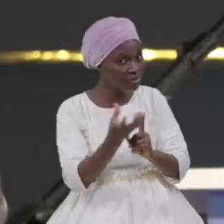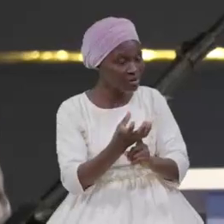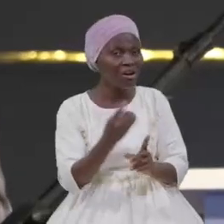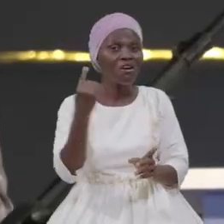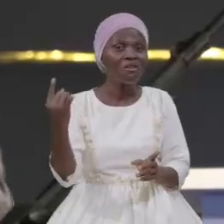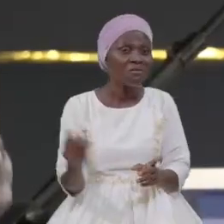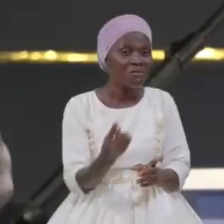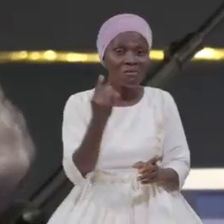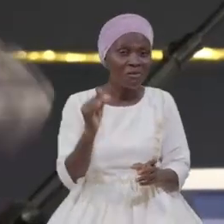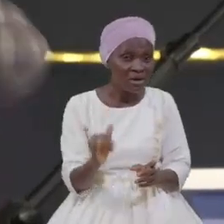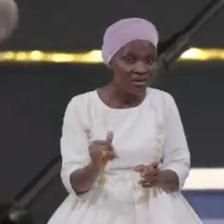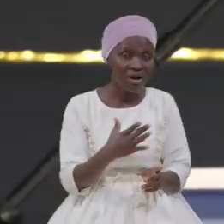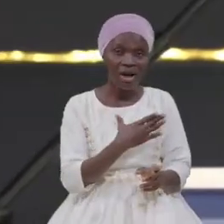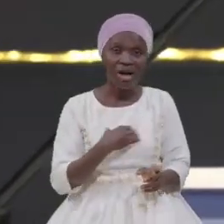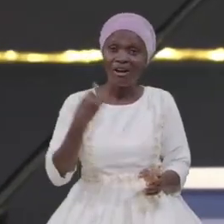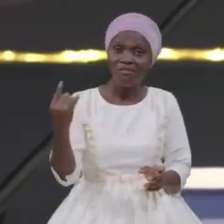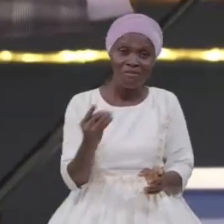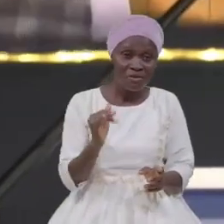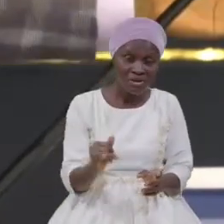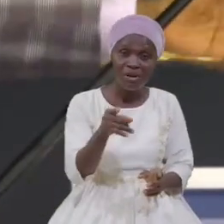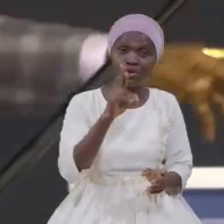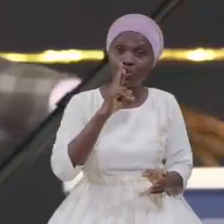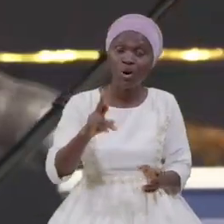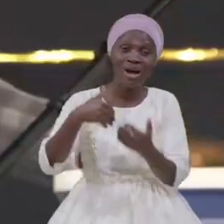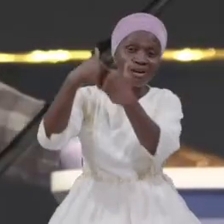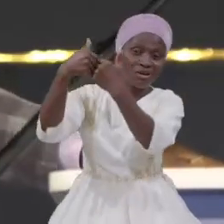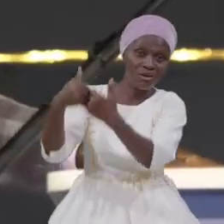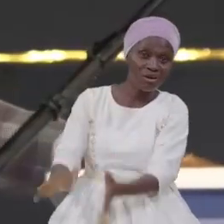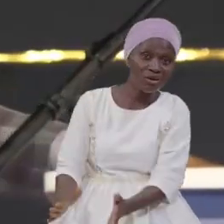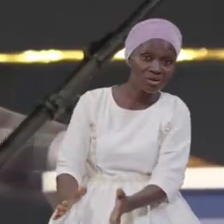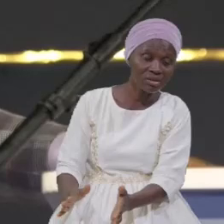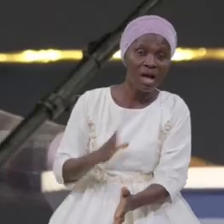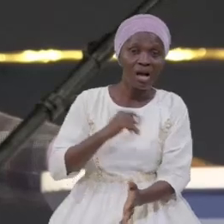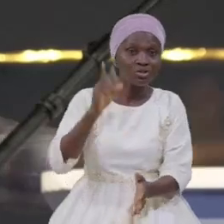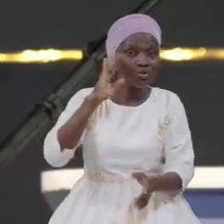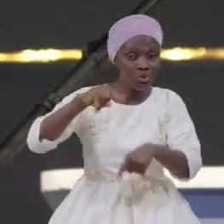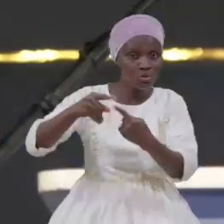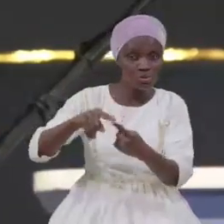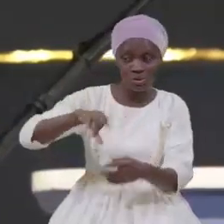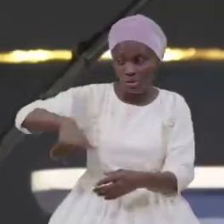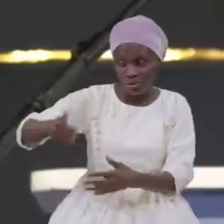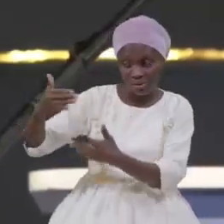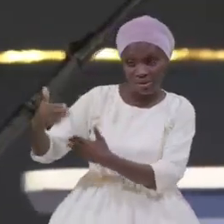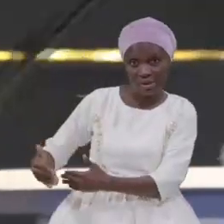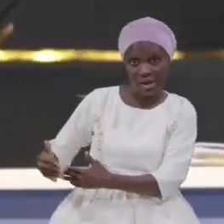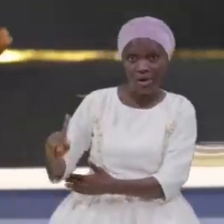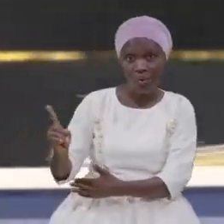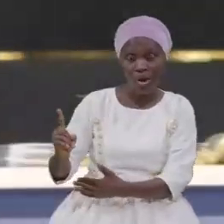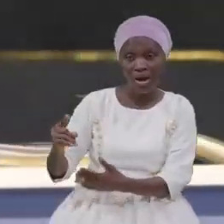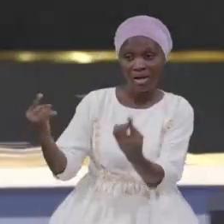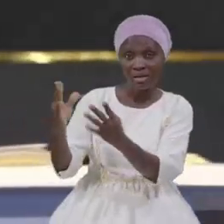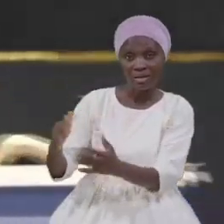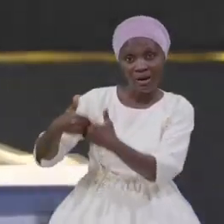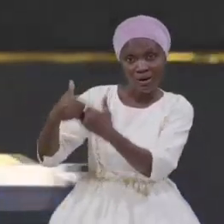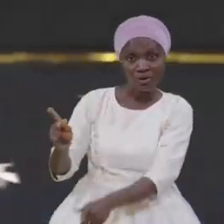you are lost. And you go to the other side where the lost are forever. But